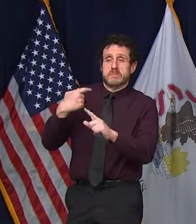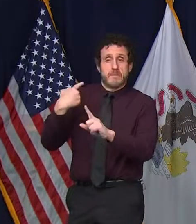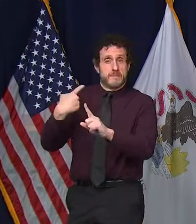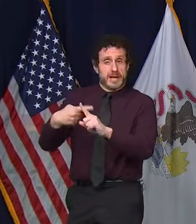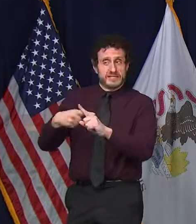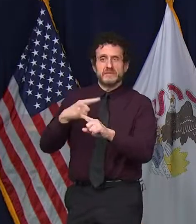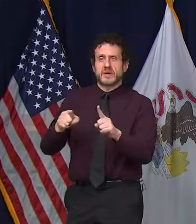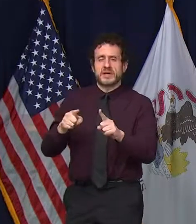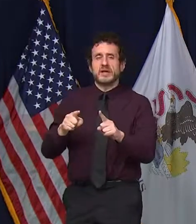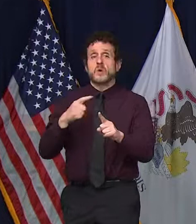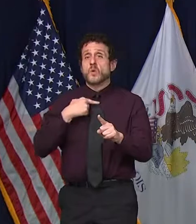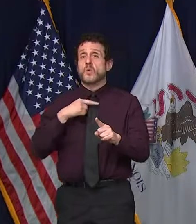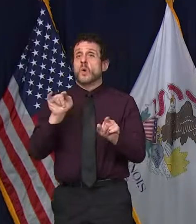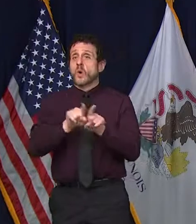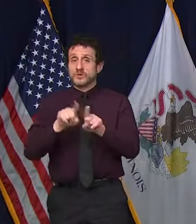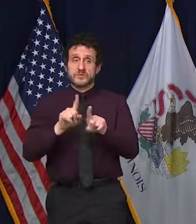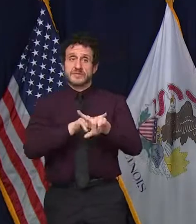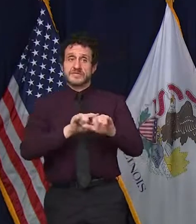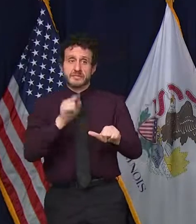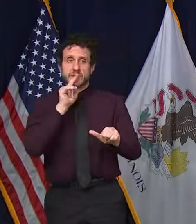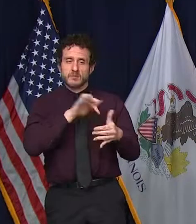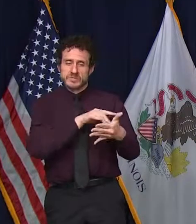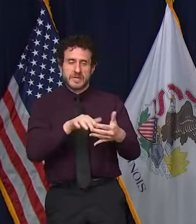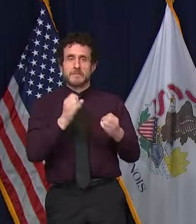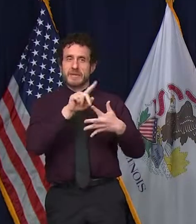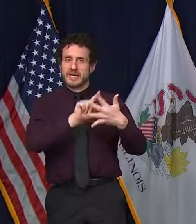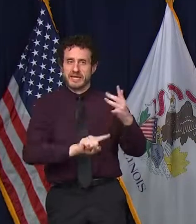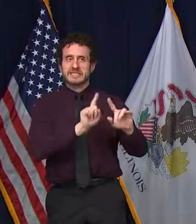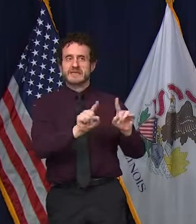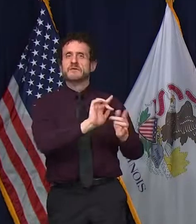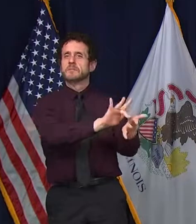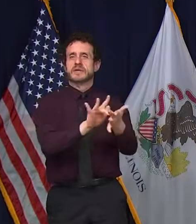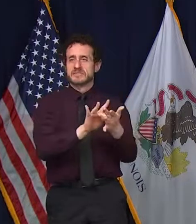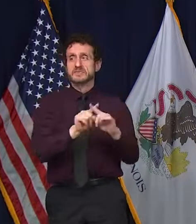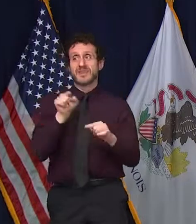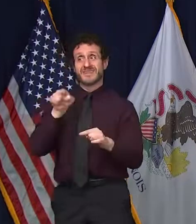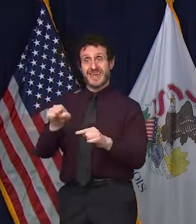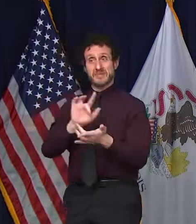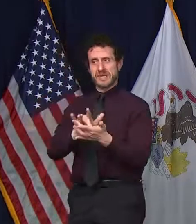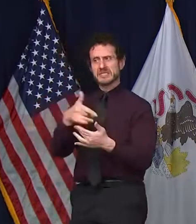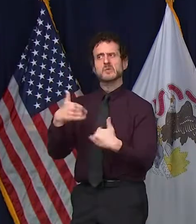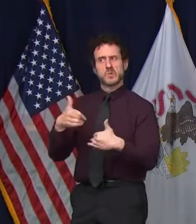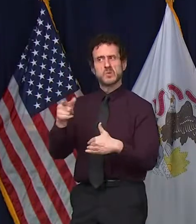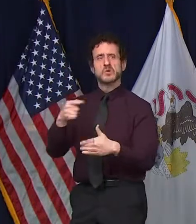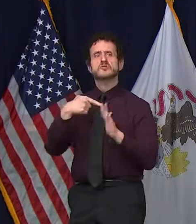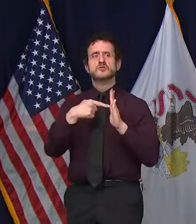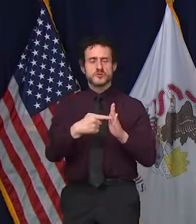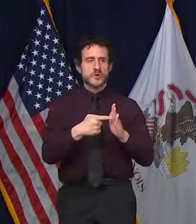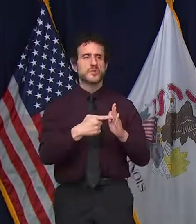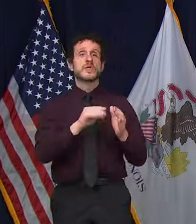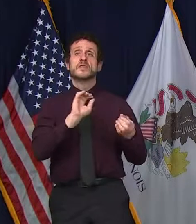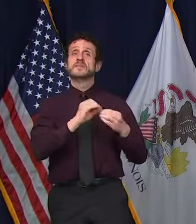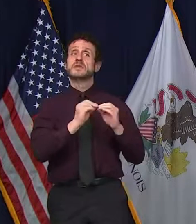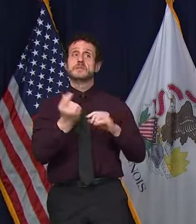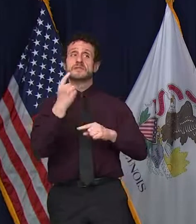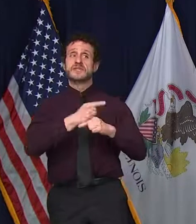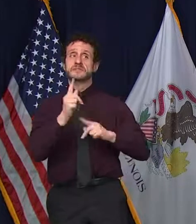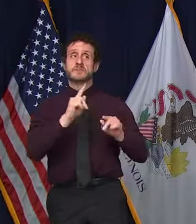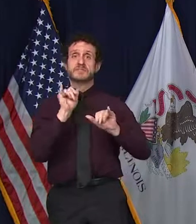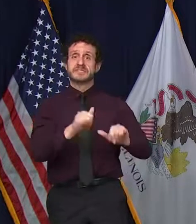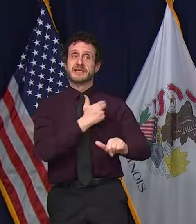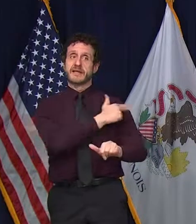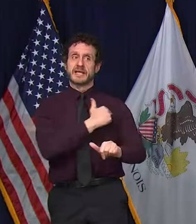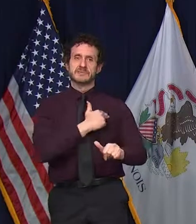the pipeline. This drug did show decreased hospitalization days, and so we are happy to have received this from the